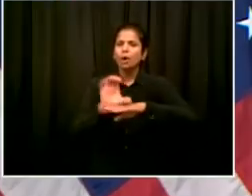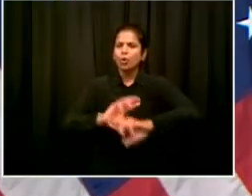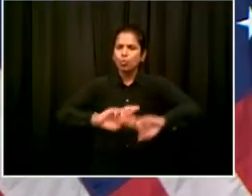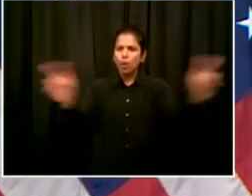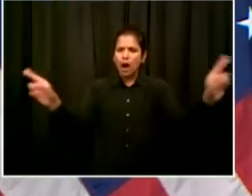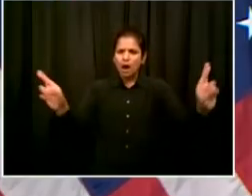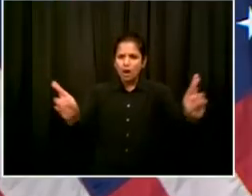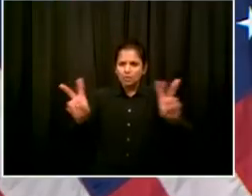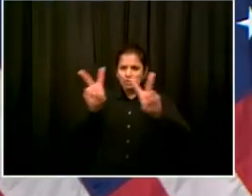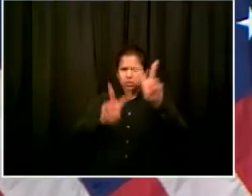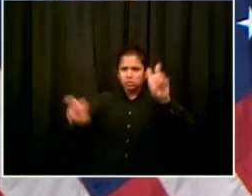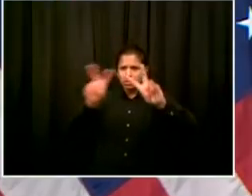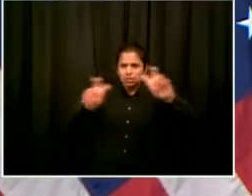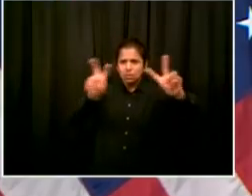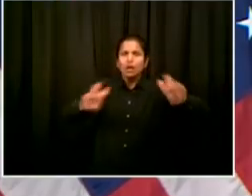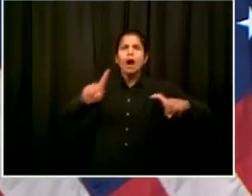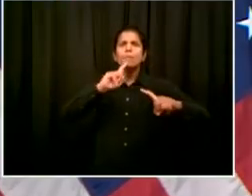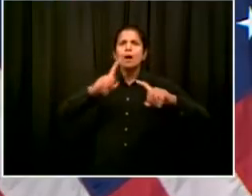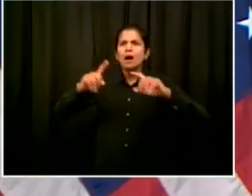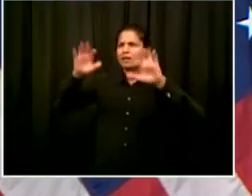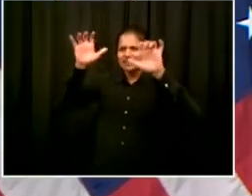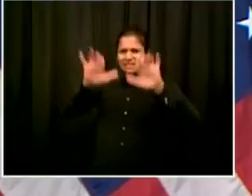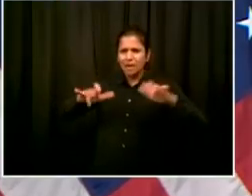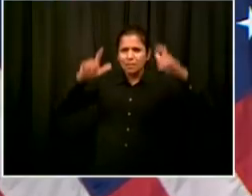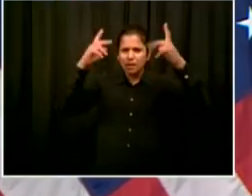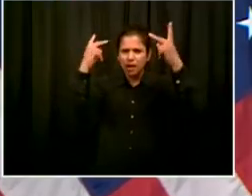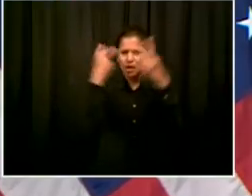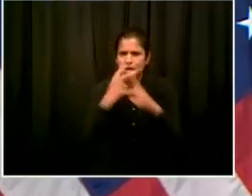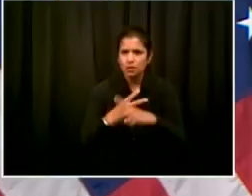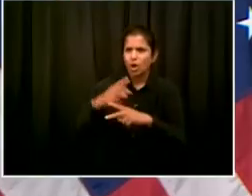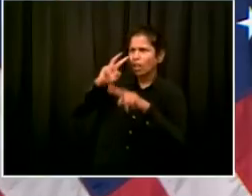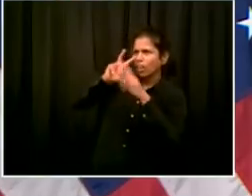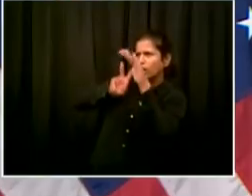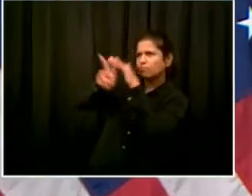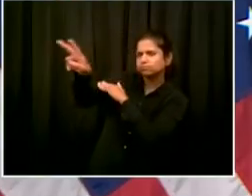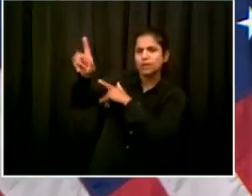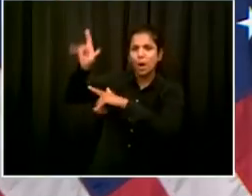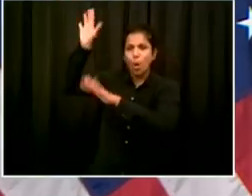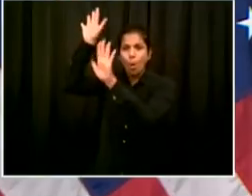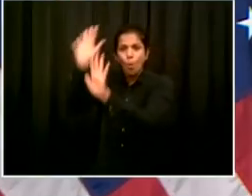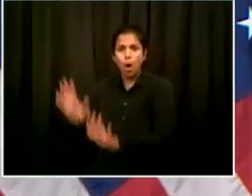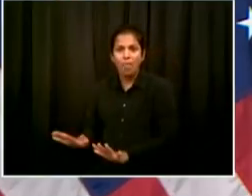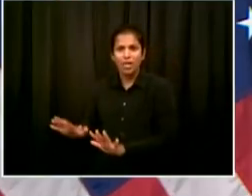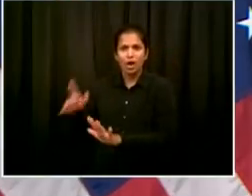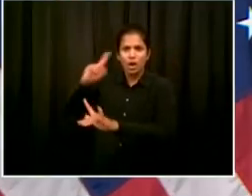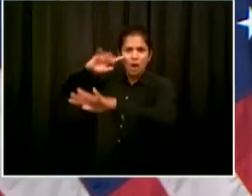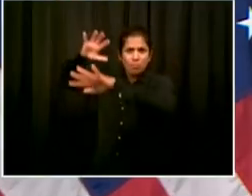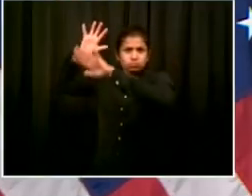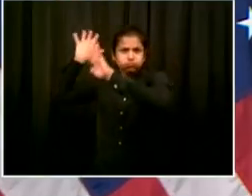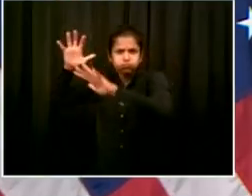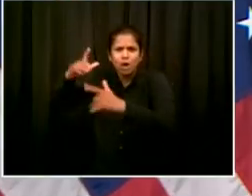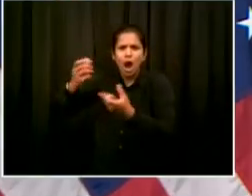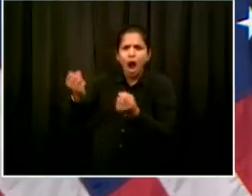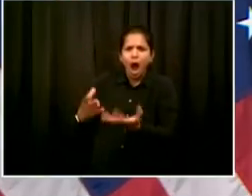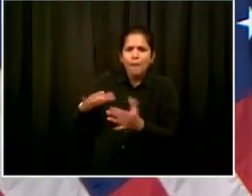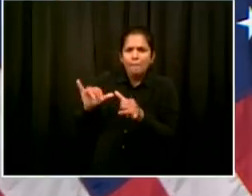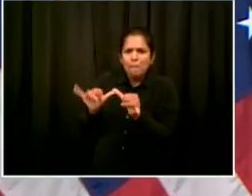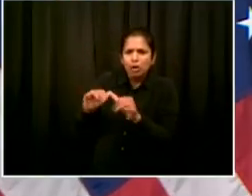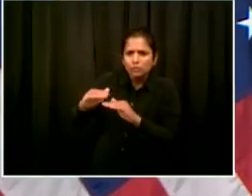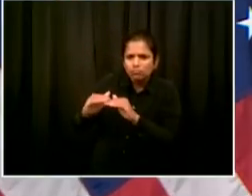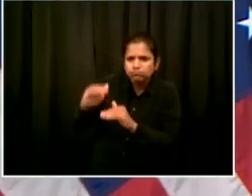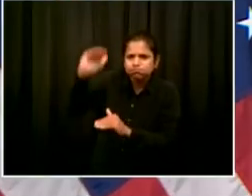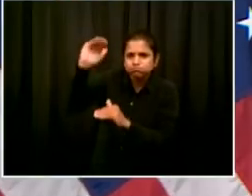that we need to be concerned about. And so for this storm, the storm surge is looking to be about 1 to 2 feet as a worst case